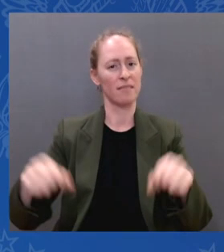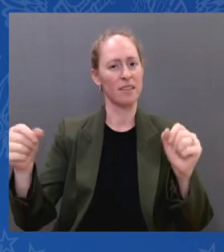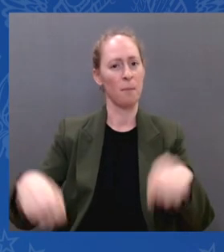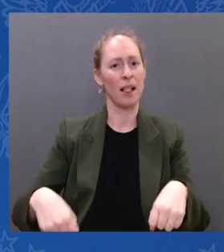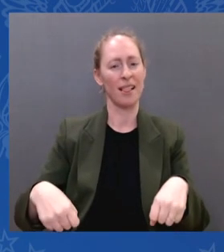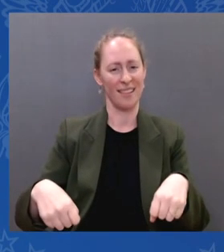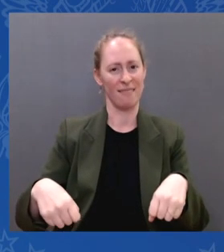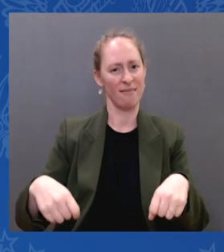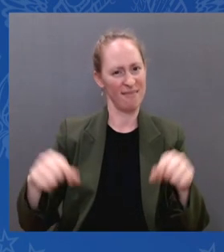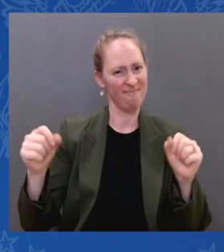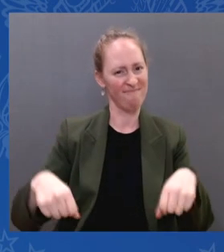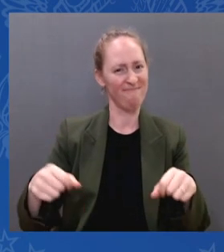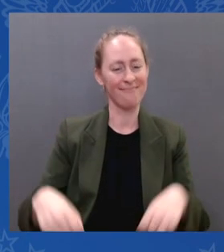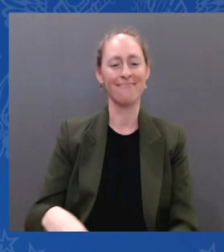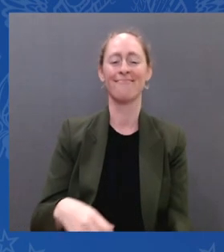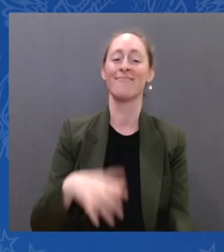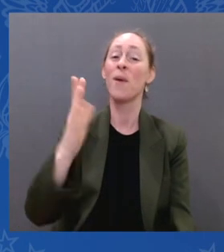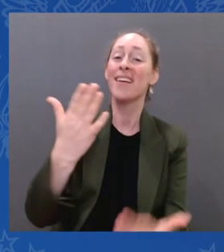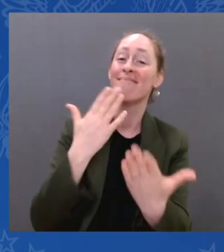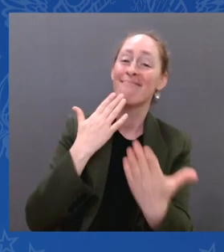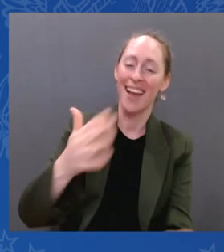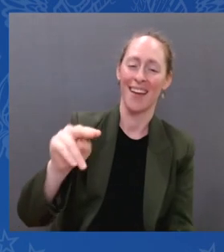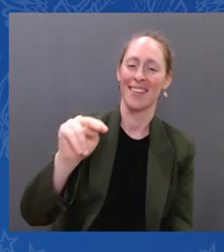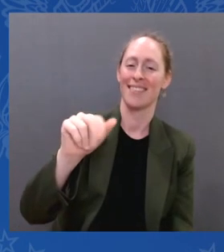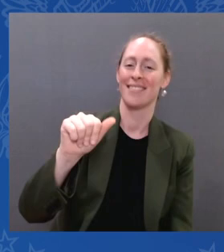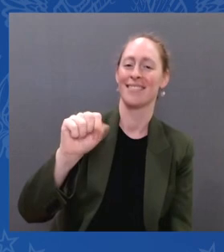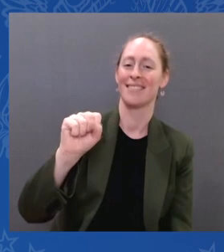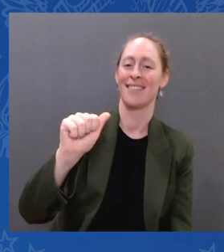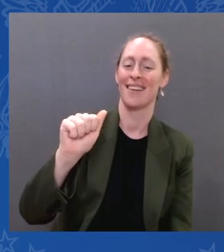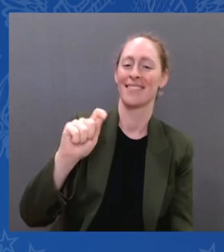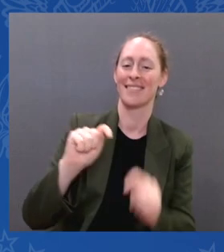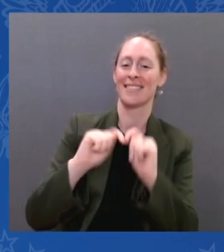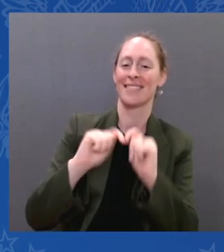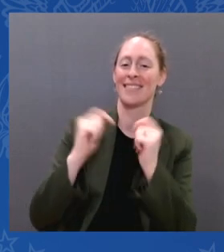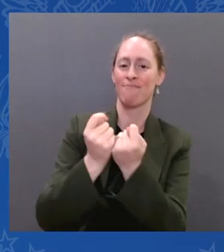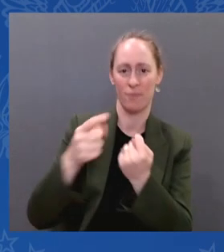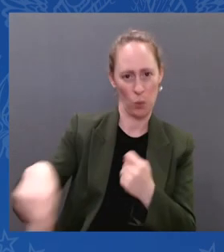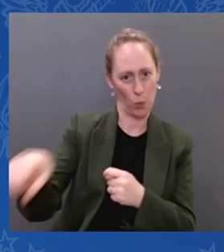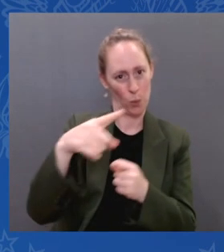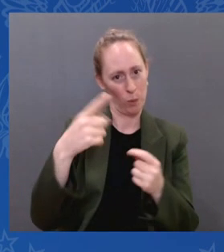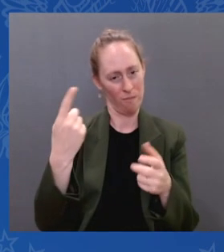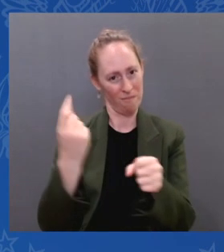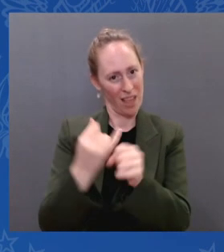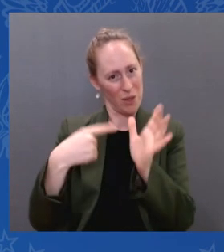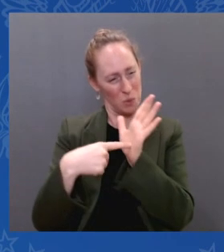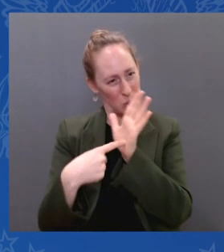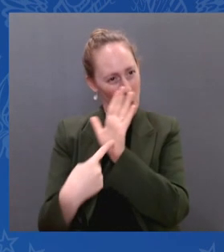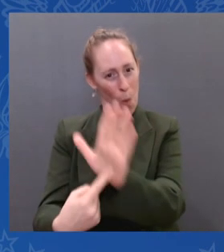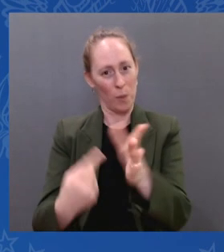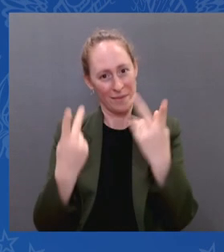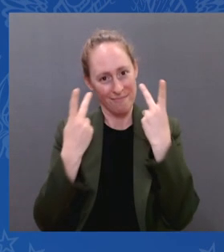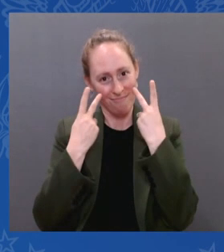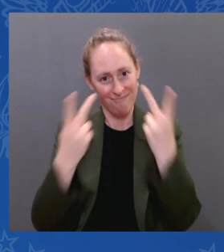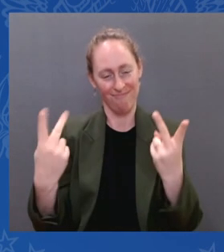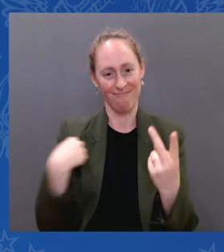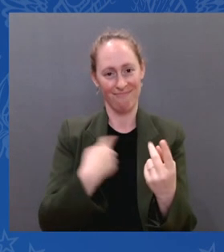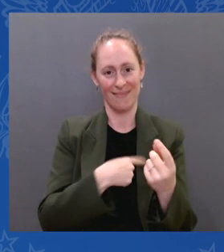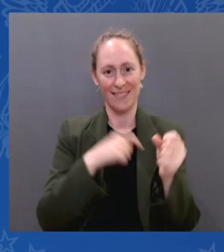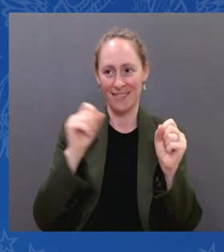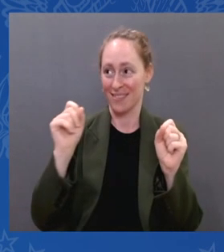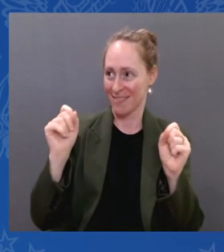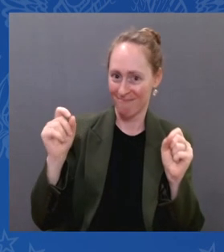that that's who we are. That's who we are as a nation of possibilities. And now let's take a look at the very first image from